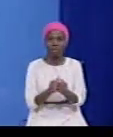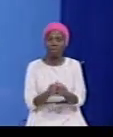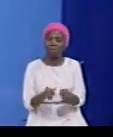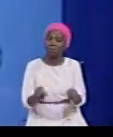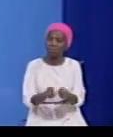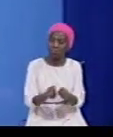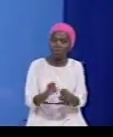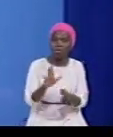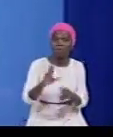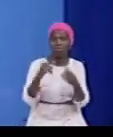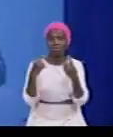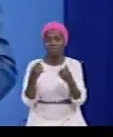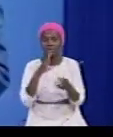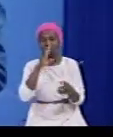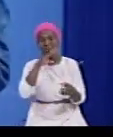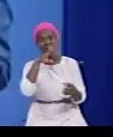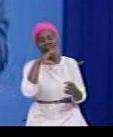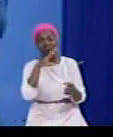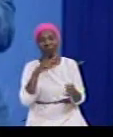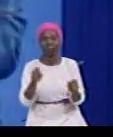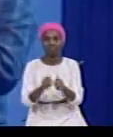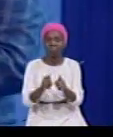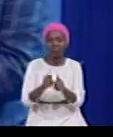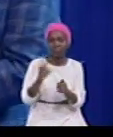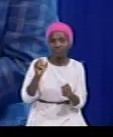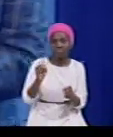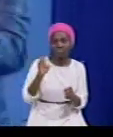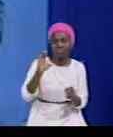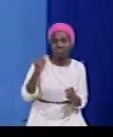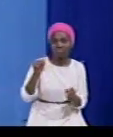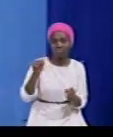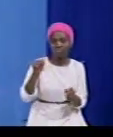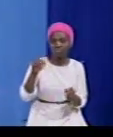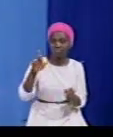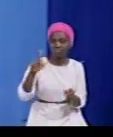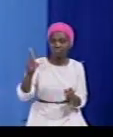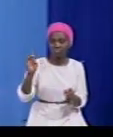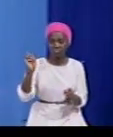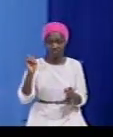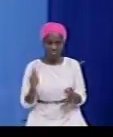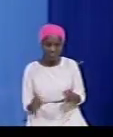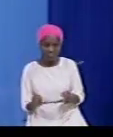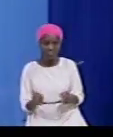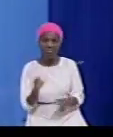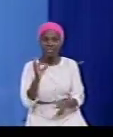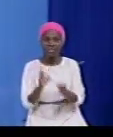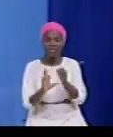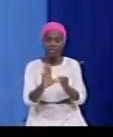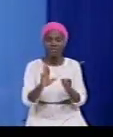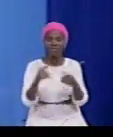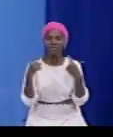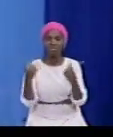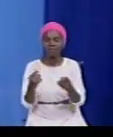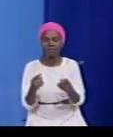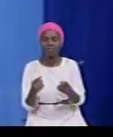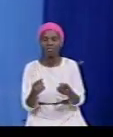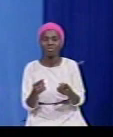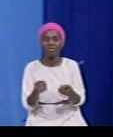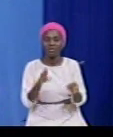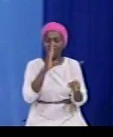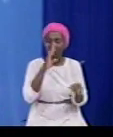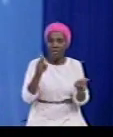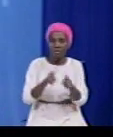to Calvary and to Christ and to the Savior, he says, if your sins be as scarlet, they shall be